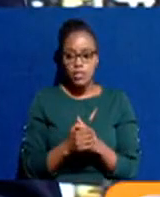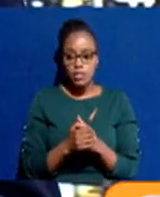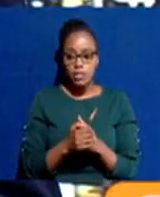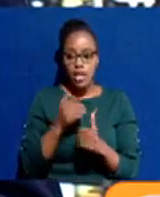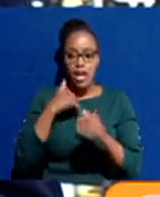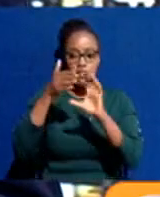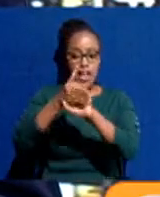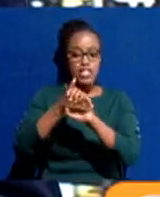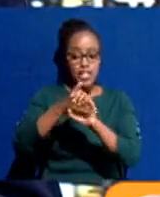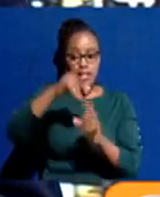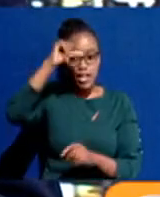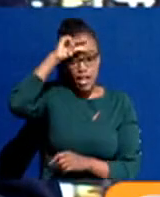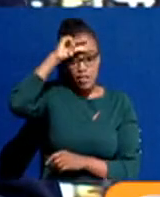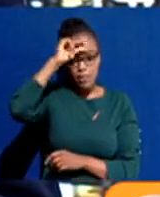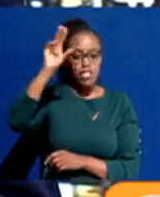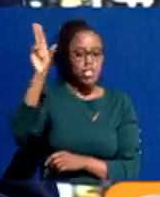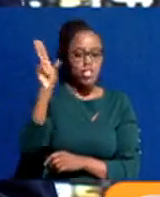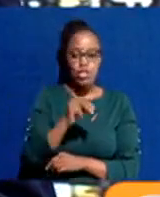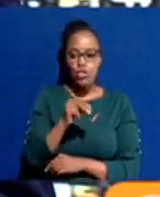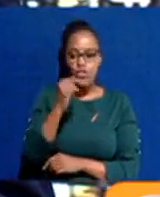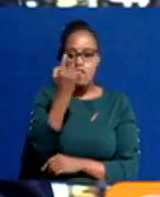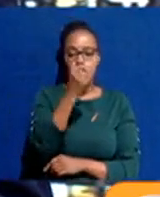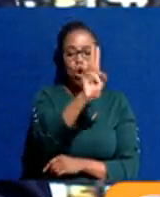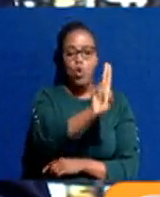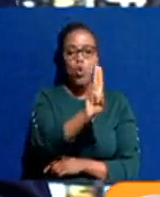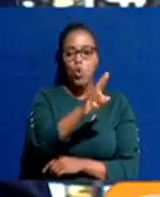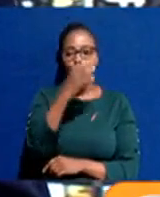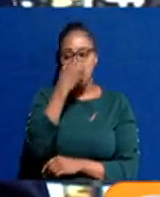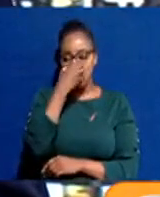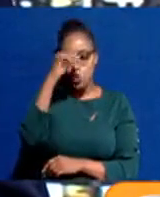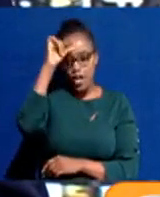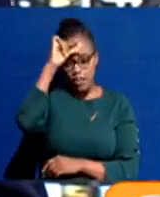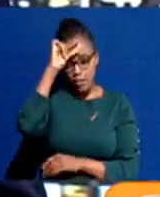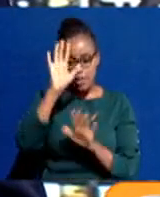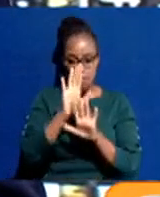There was no handshake administration. There was Uhuru-Ruto administration.